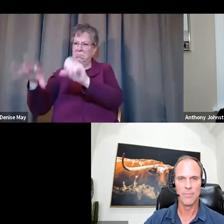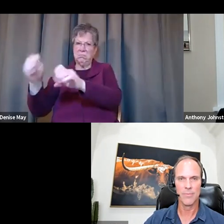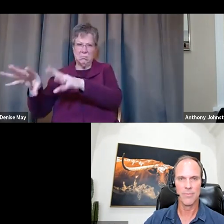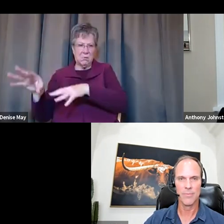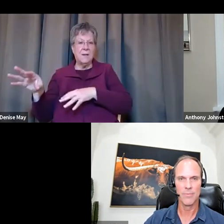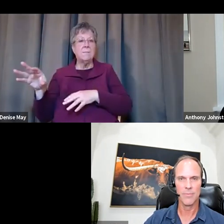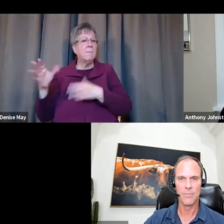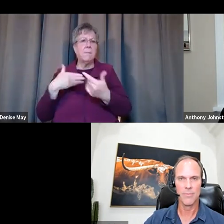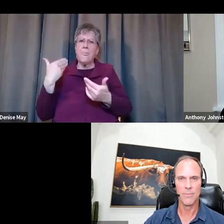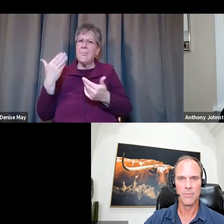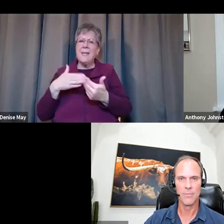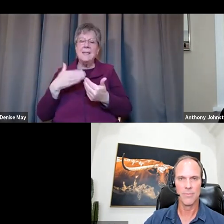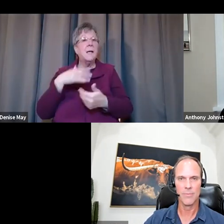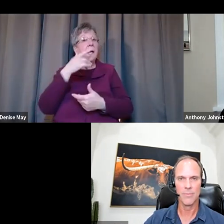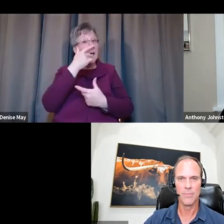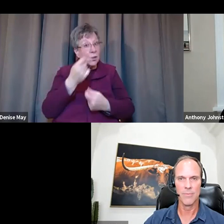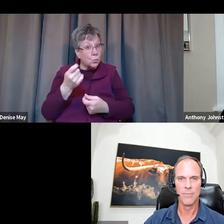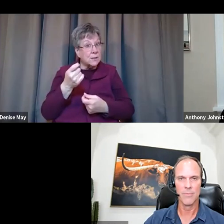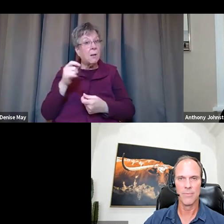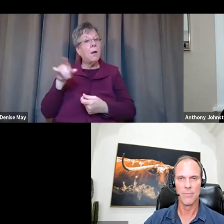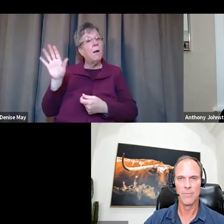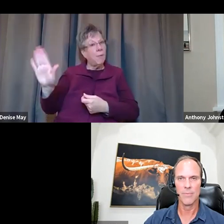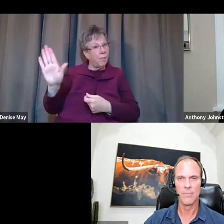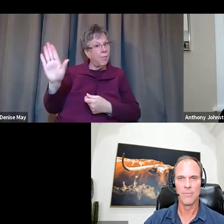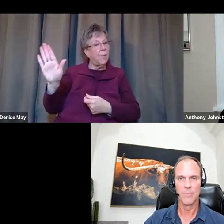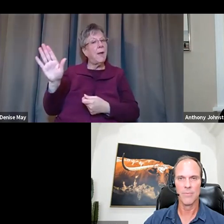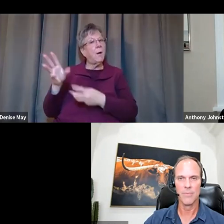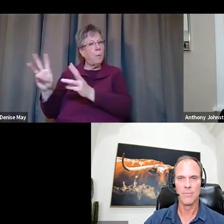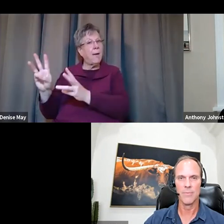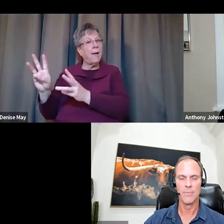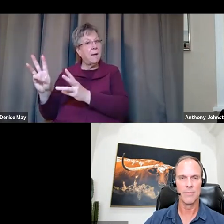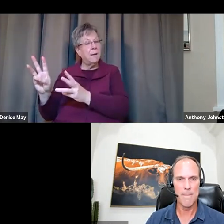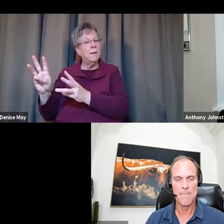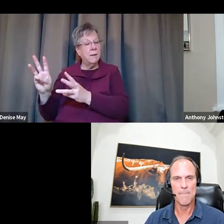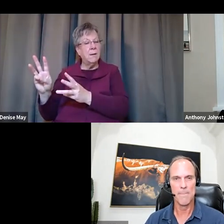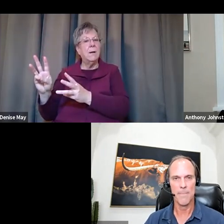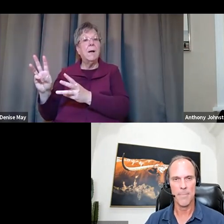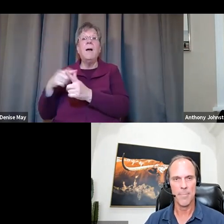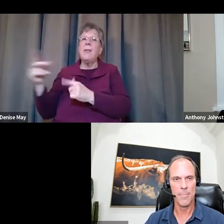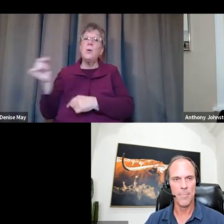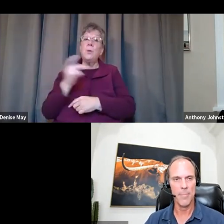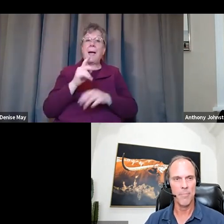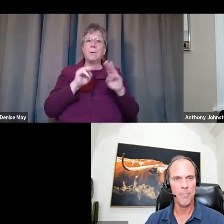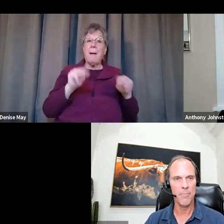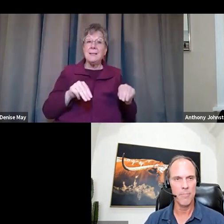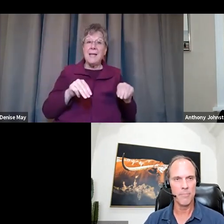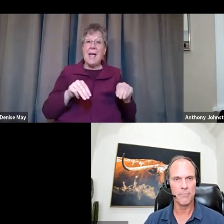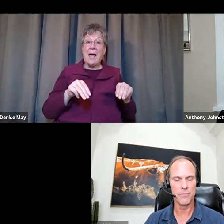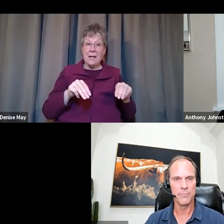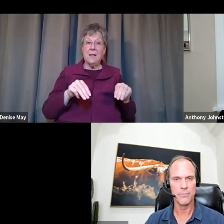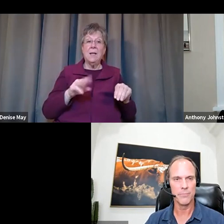it was interesting to be in that space. And then to come back and